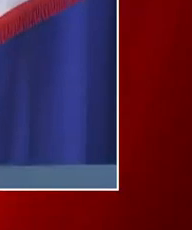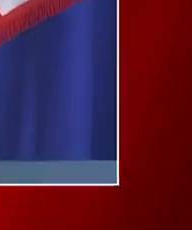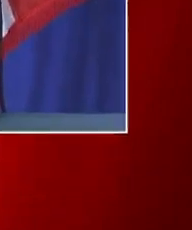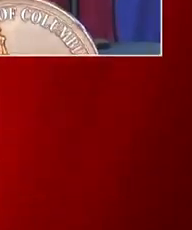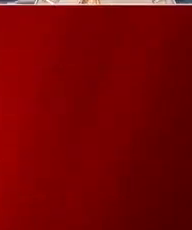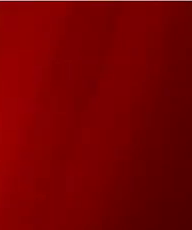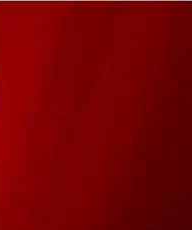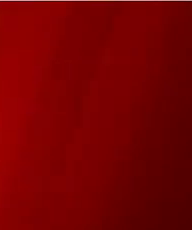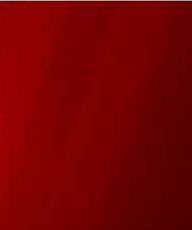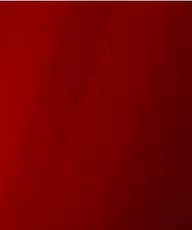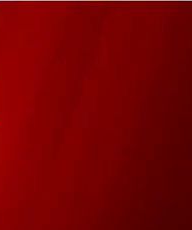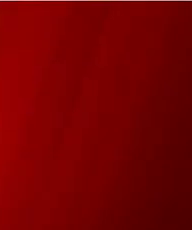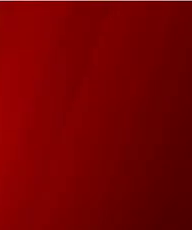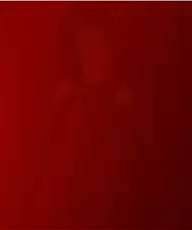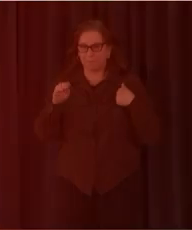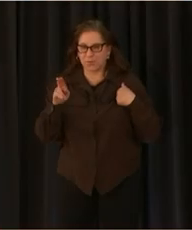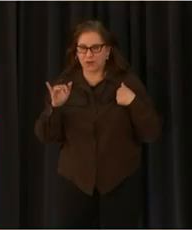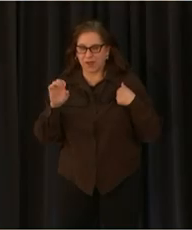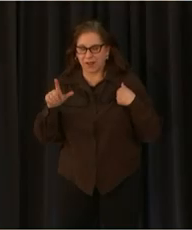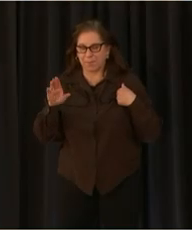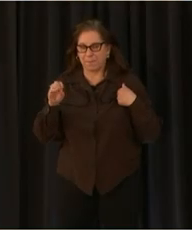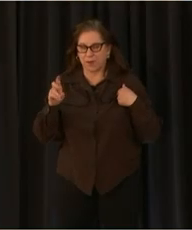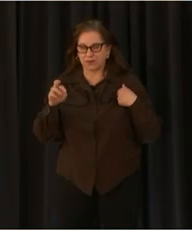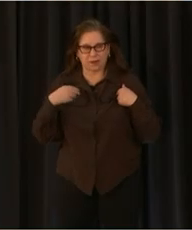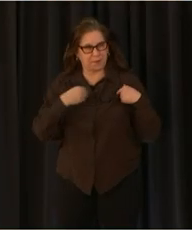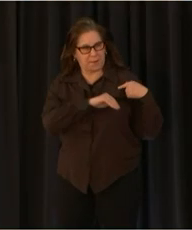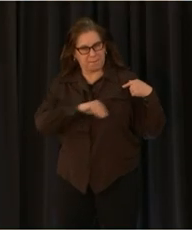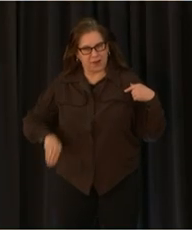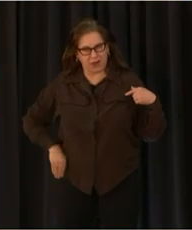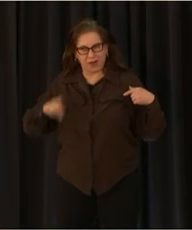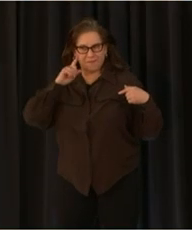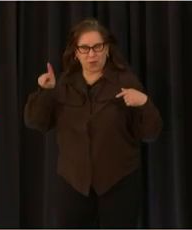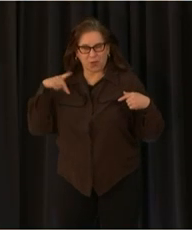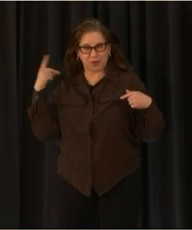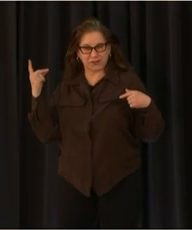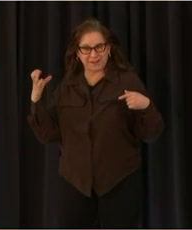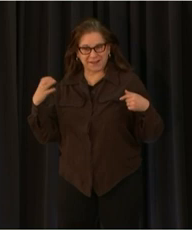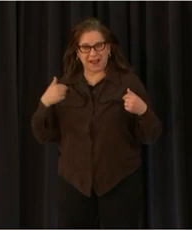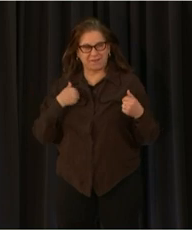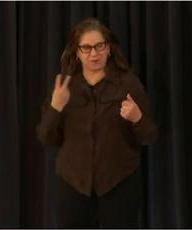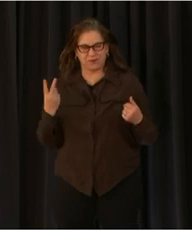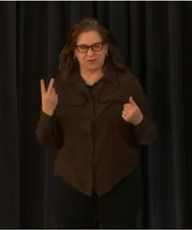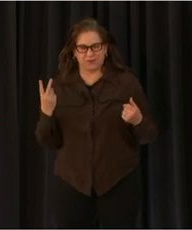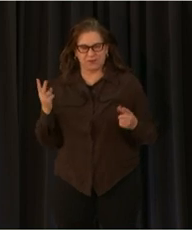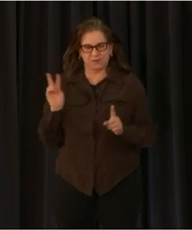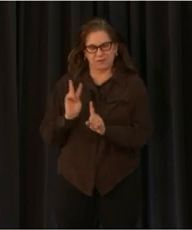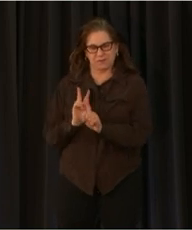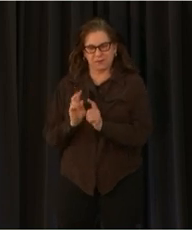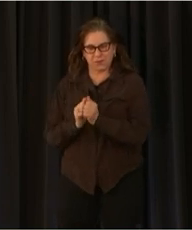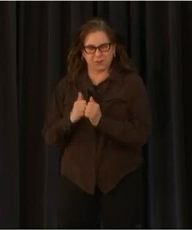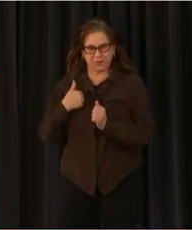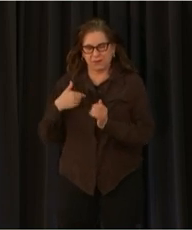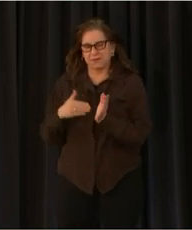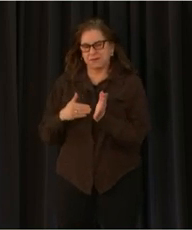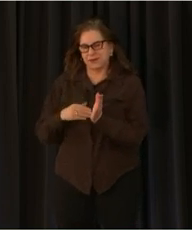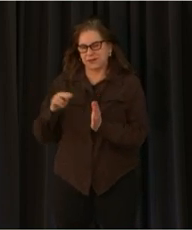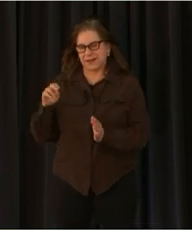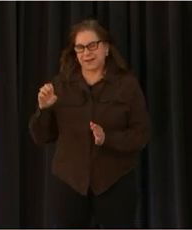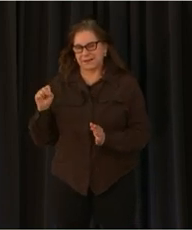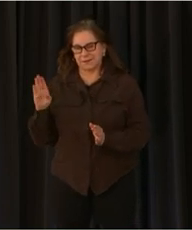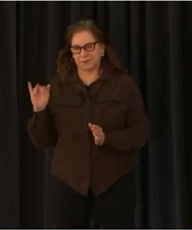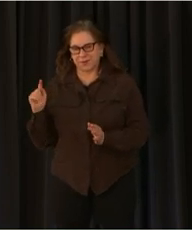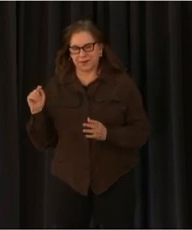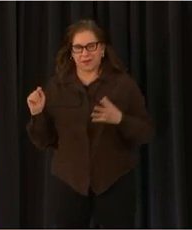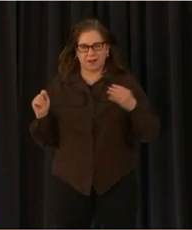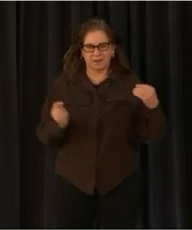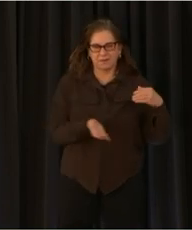Good morning, everyone. I'm Muriel Bowser. I'm the mayor of Washington, D.C. I'm joined today by Dr. LaQuandra Nesbitt and Dr.